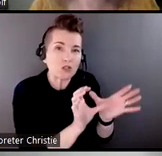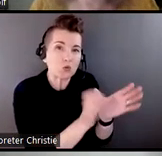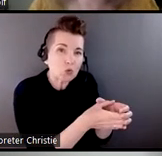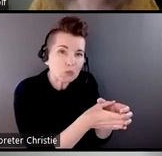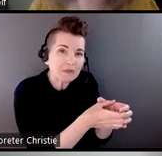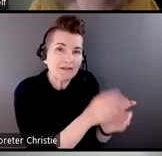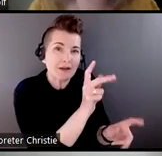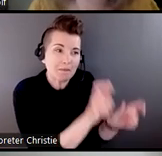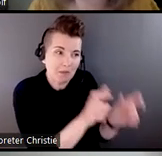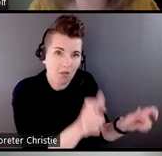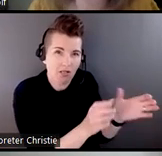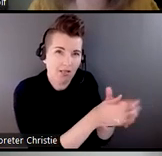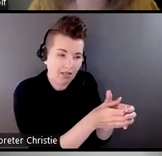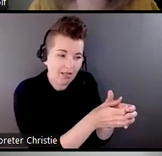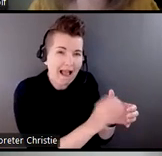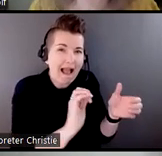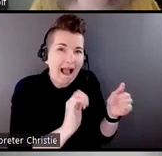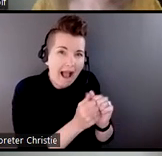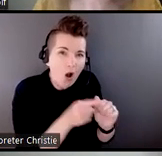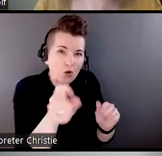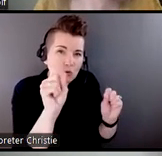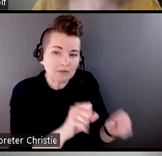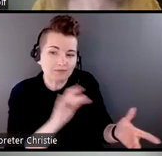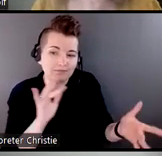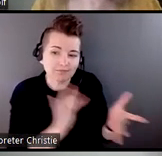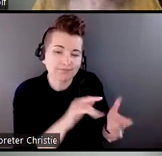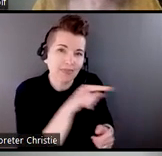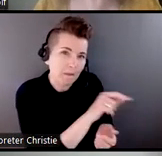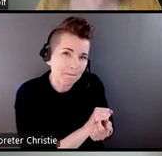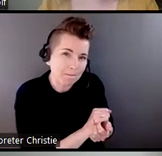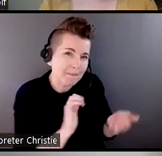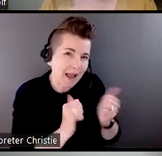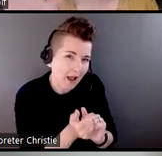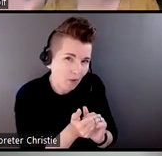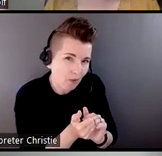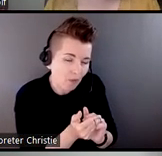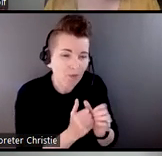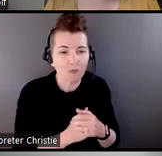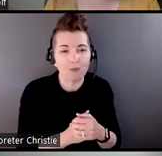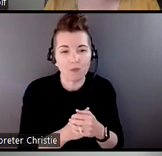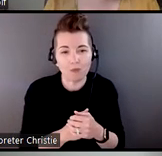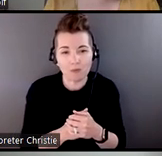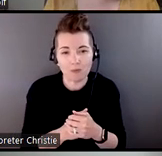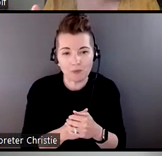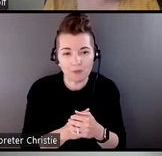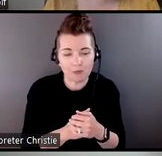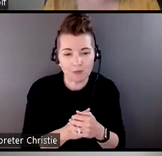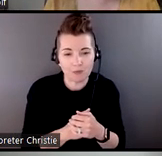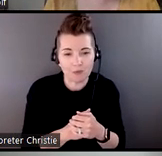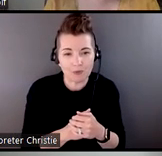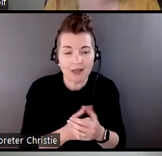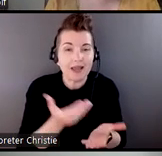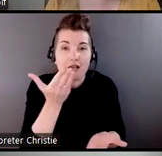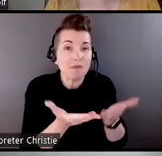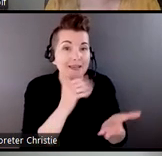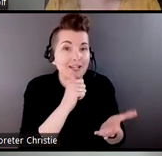specifically, what methods might we use to reach that person? And even just not thinking of a group, think of a person